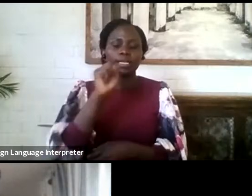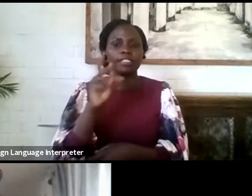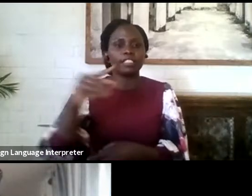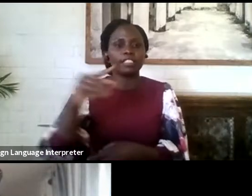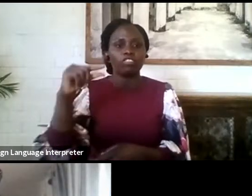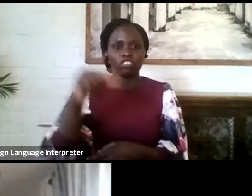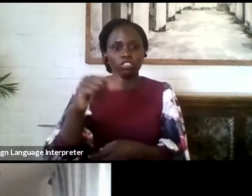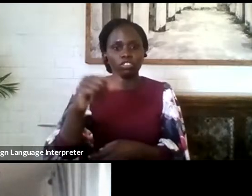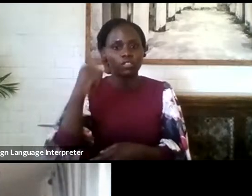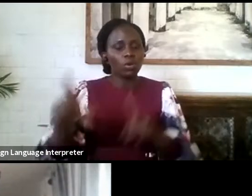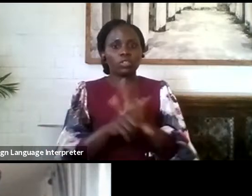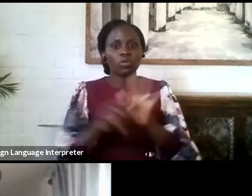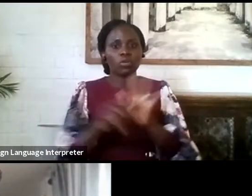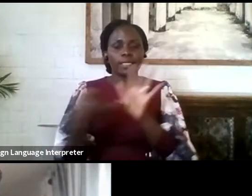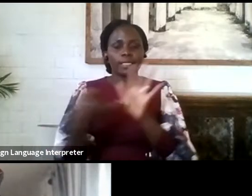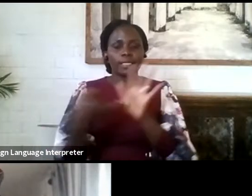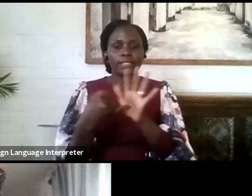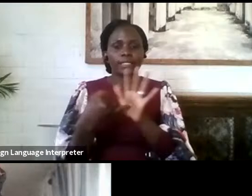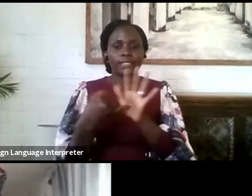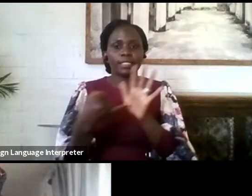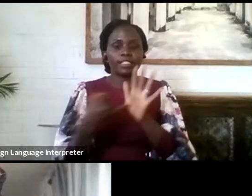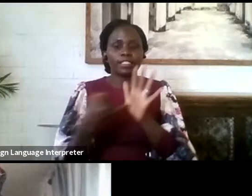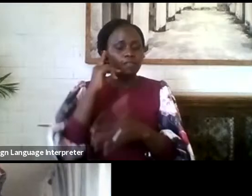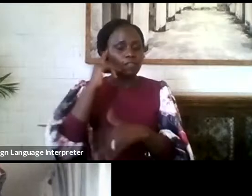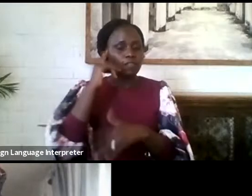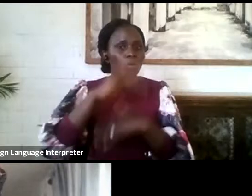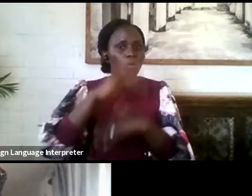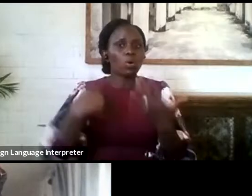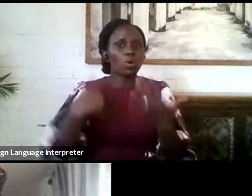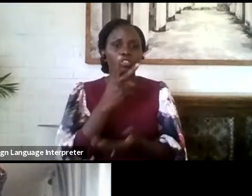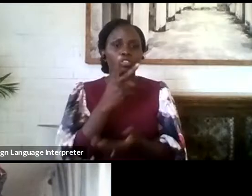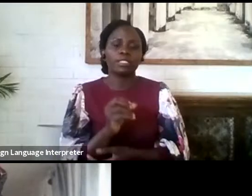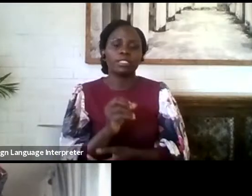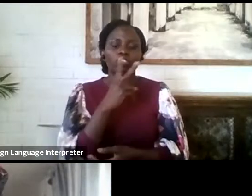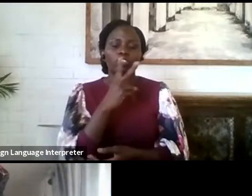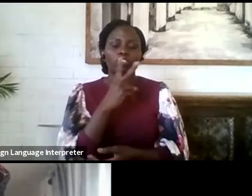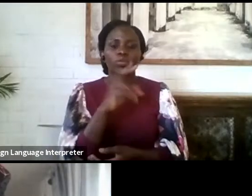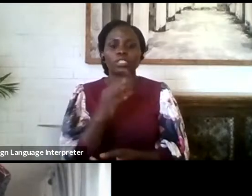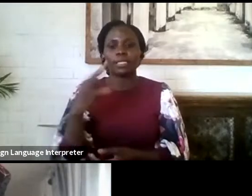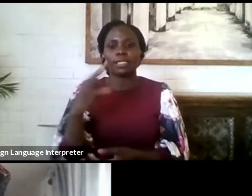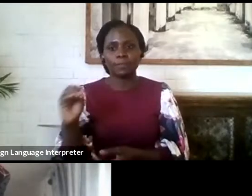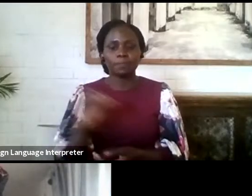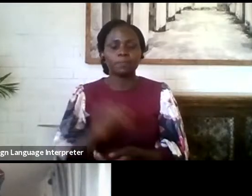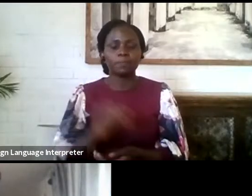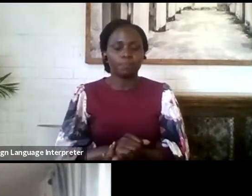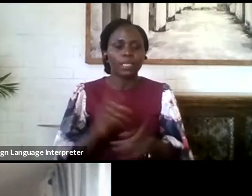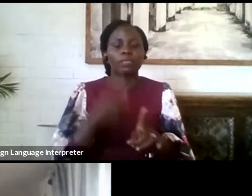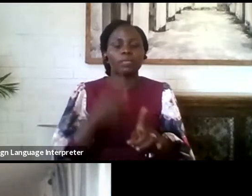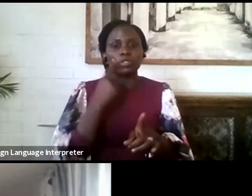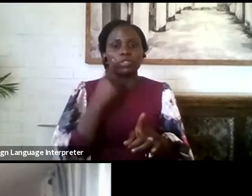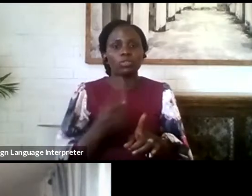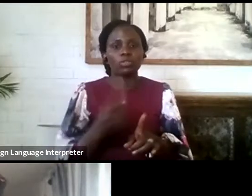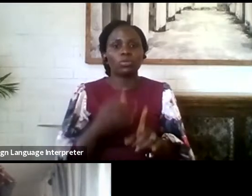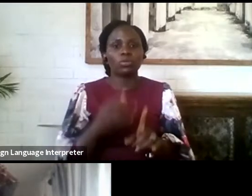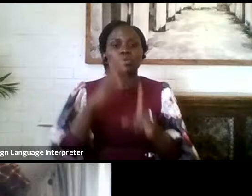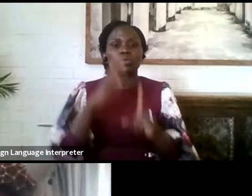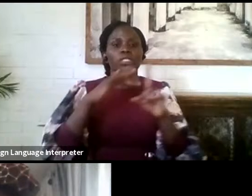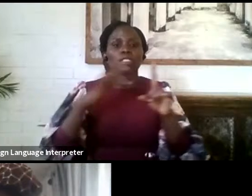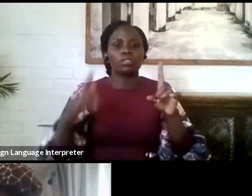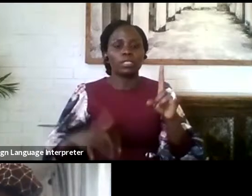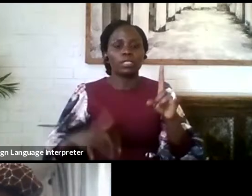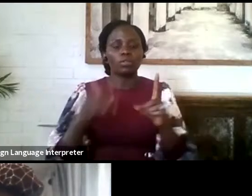including birth, by 2030. We see that digitalization of basic services is happening across